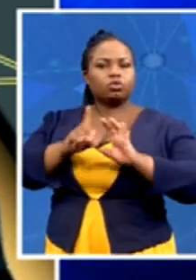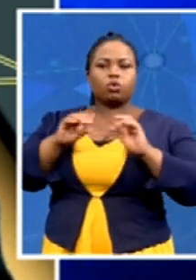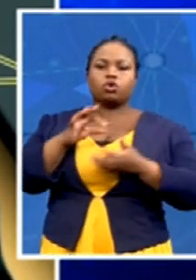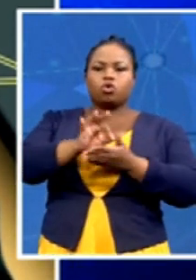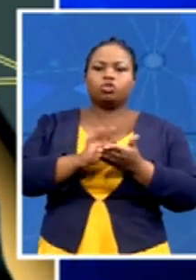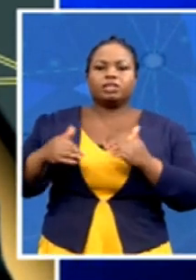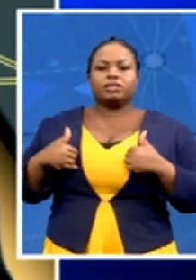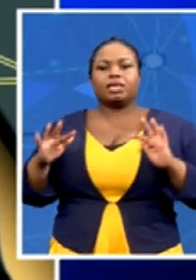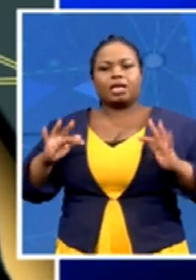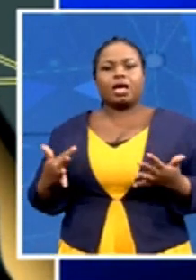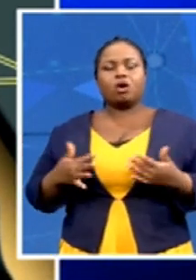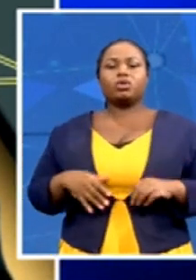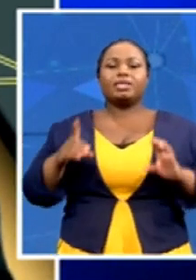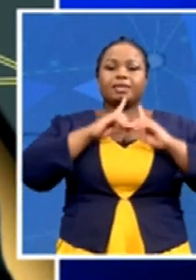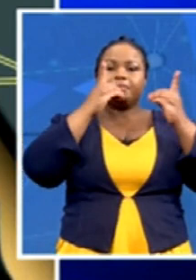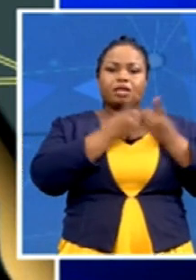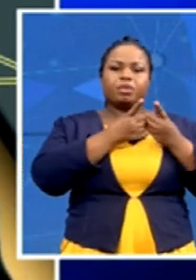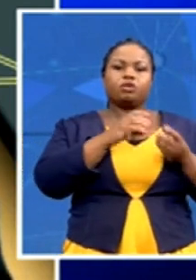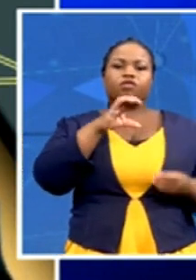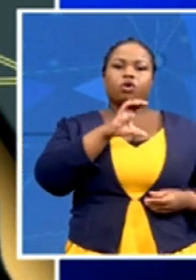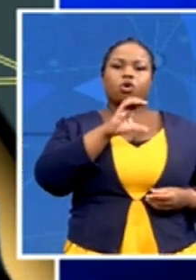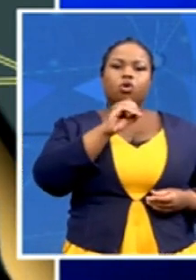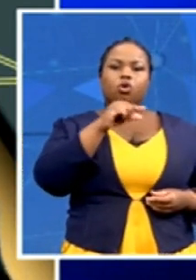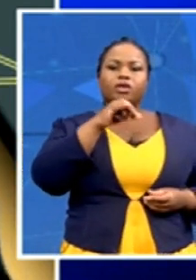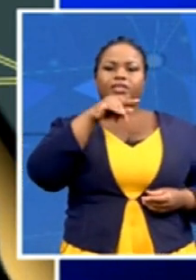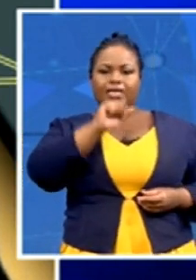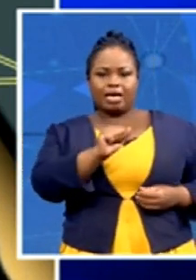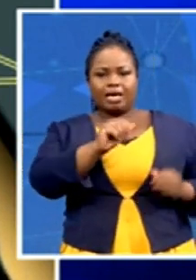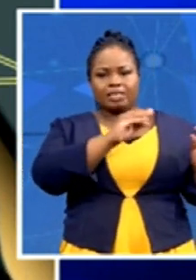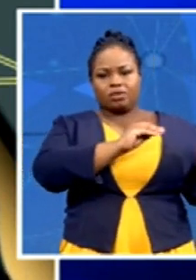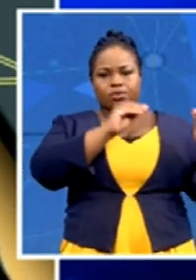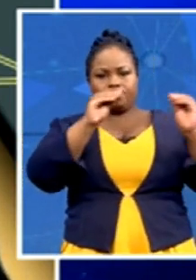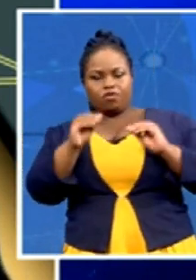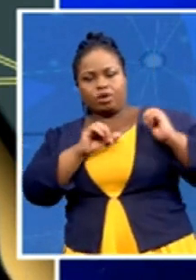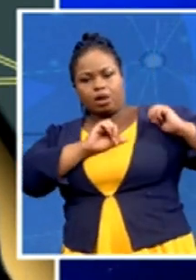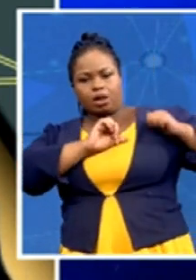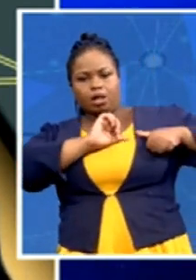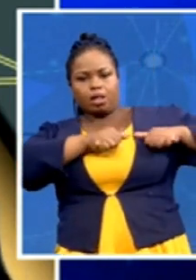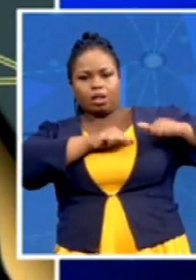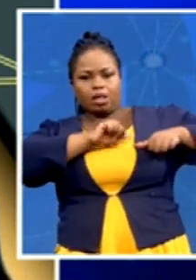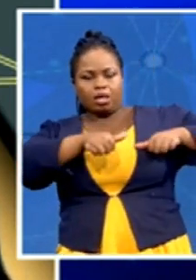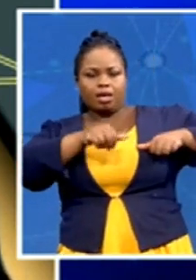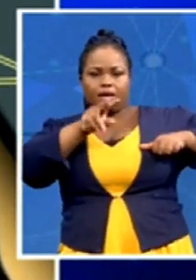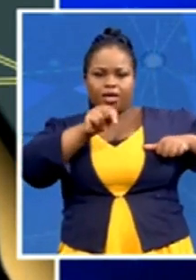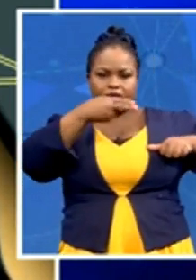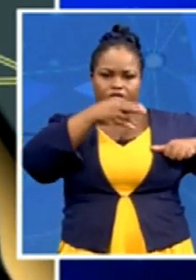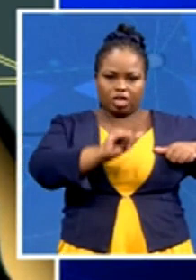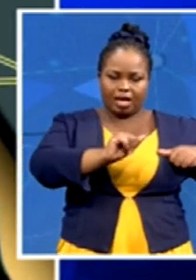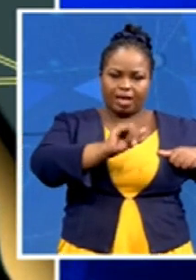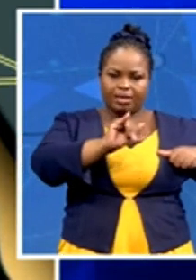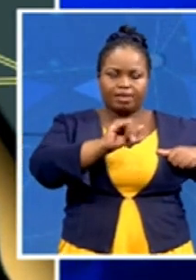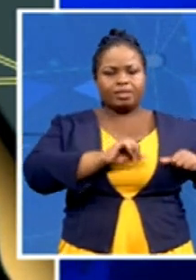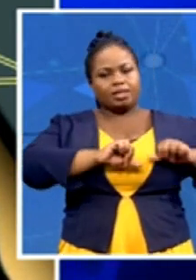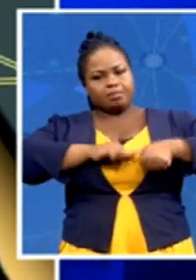then take it back to how it became, they were part of the NHI, and then how they became part of the media